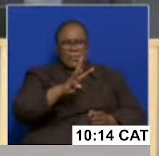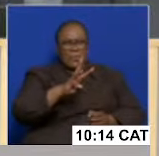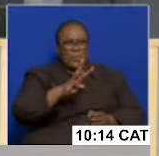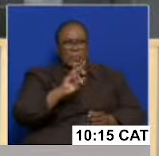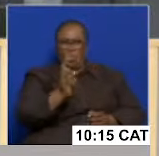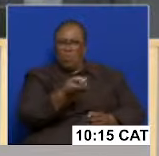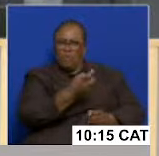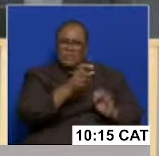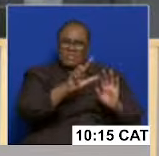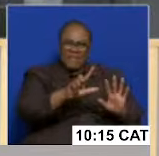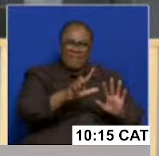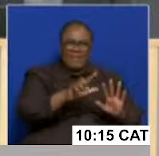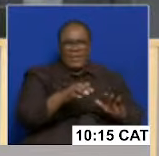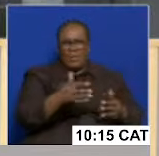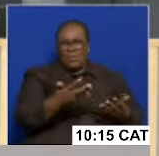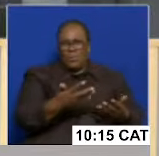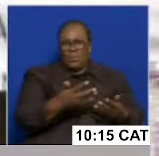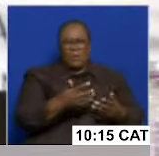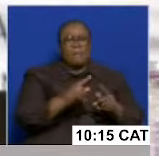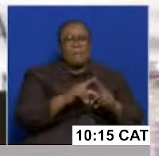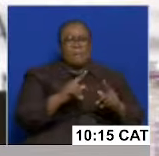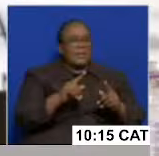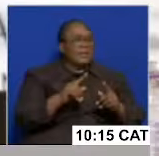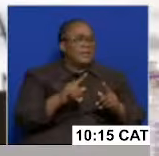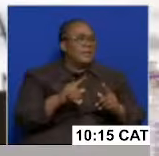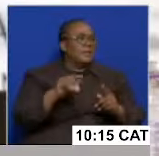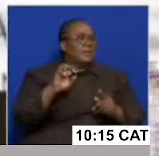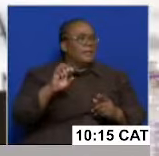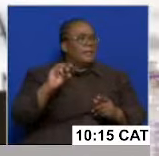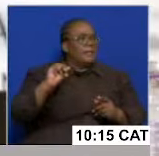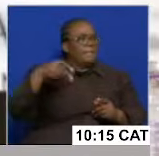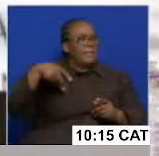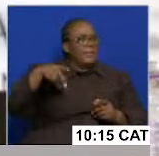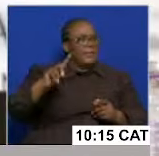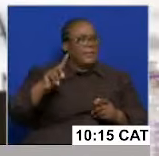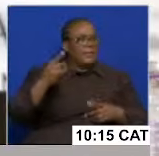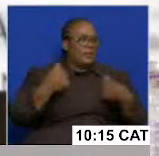it's EMPD cars. Sorry, what did you say?